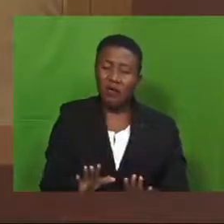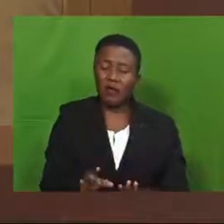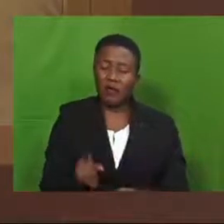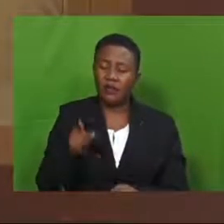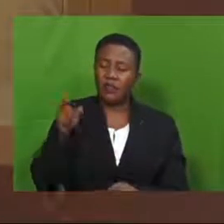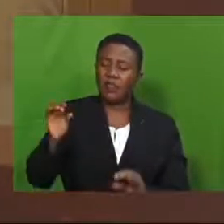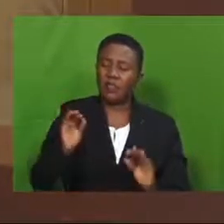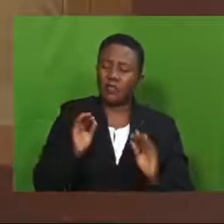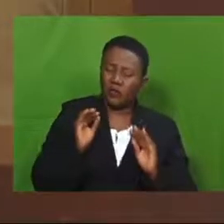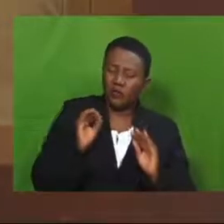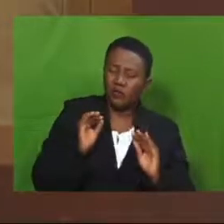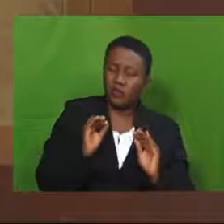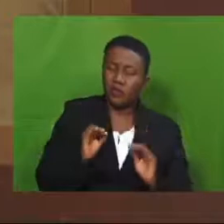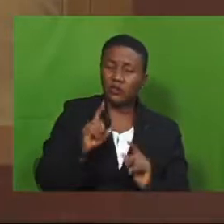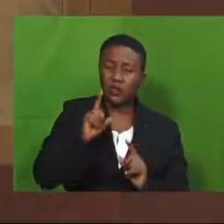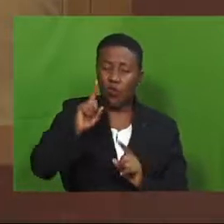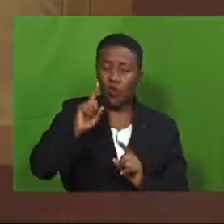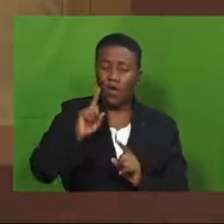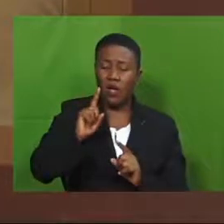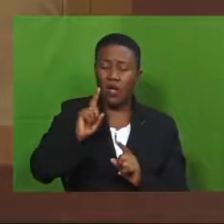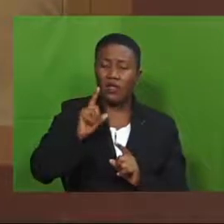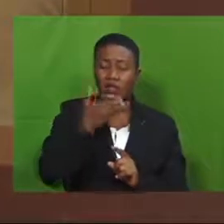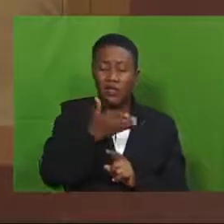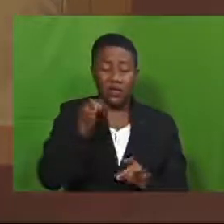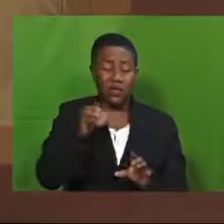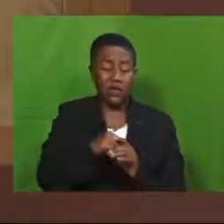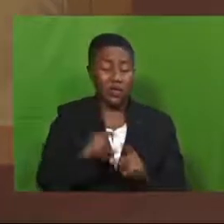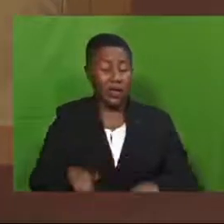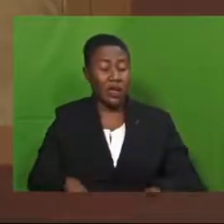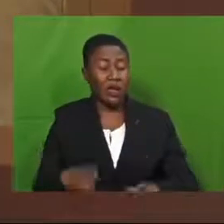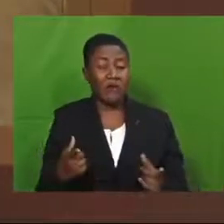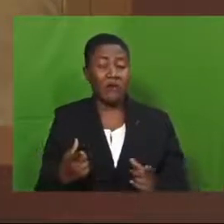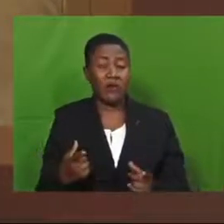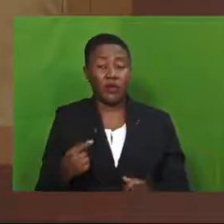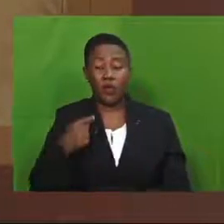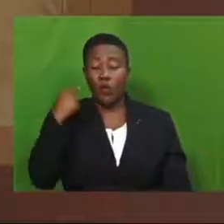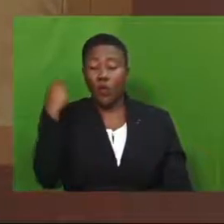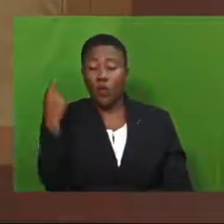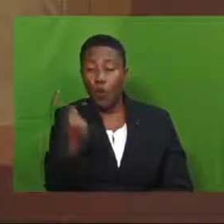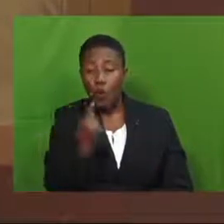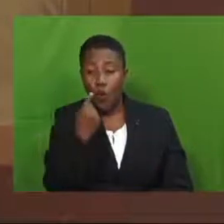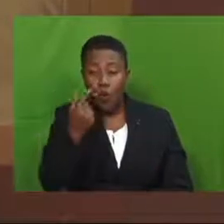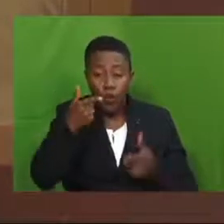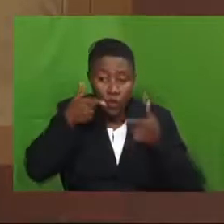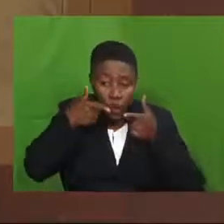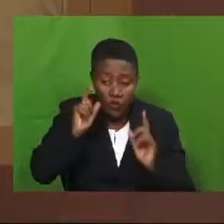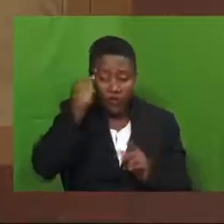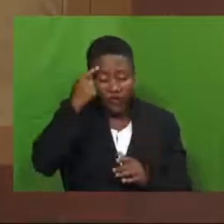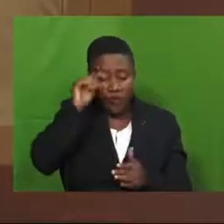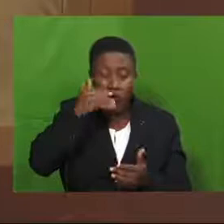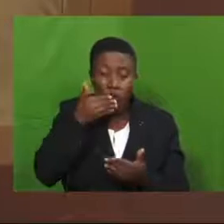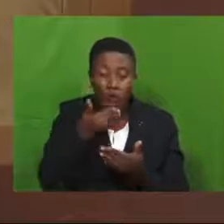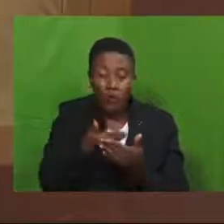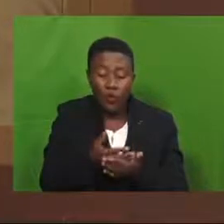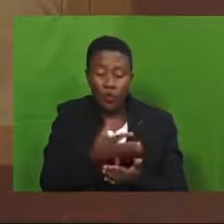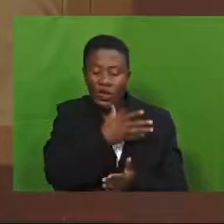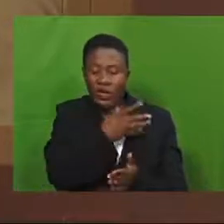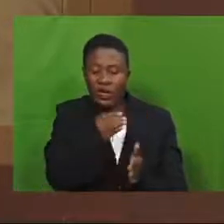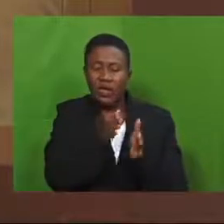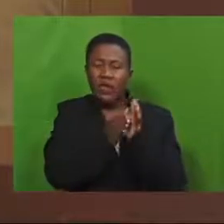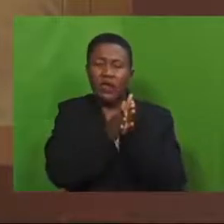us one principle of life. He said, always look for the good, and